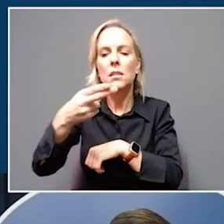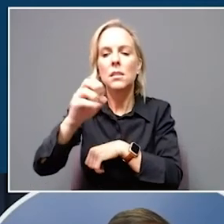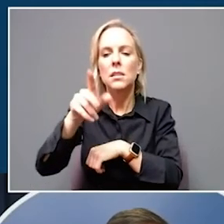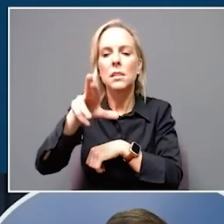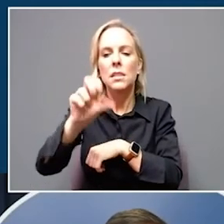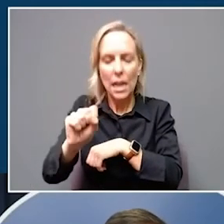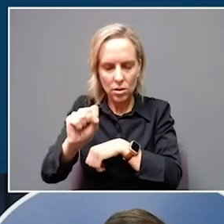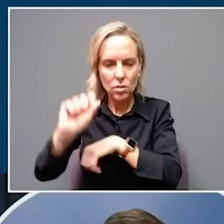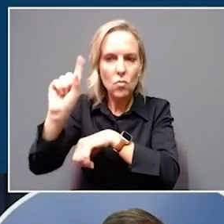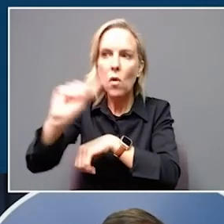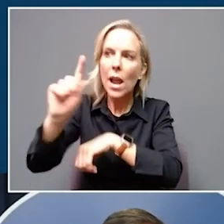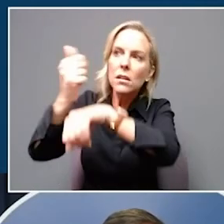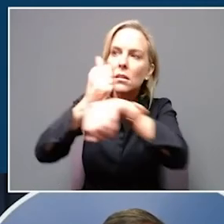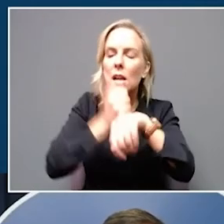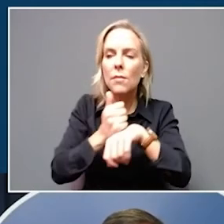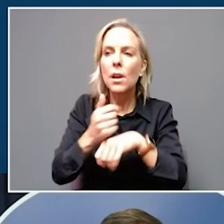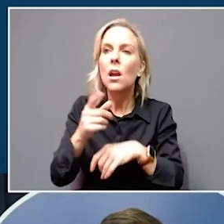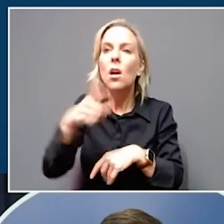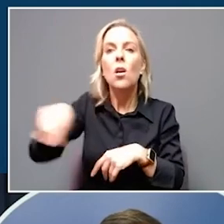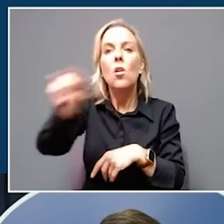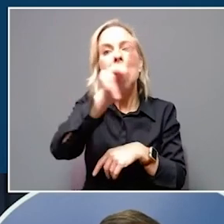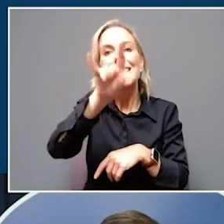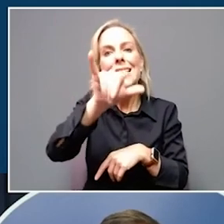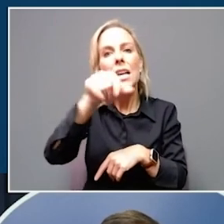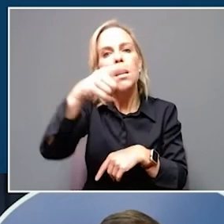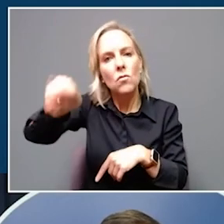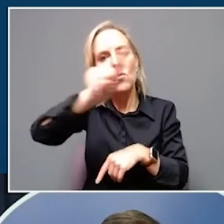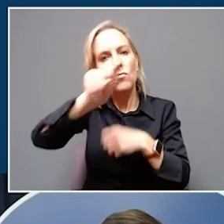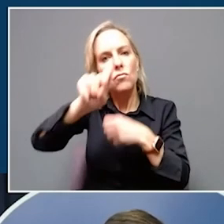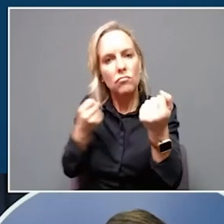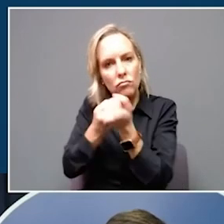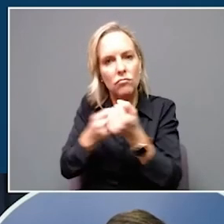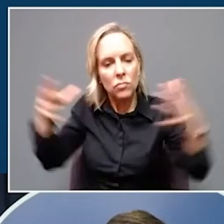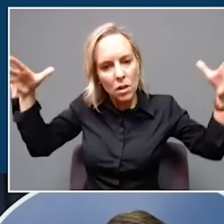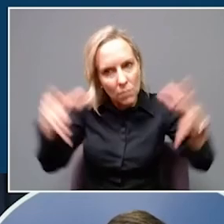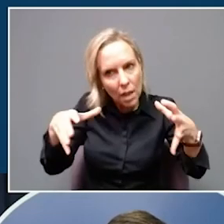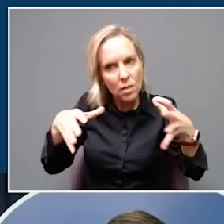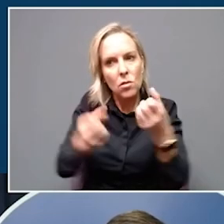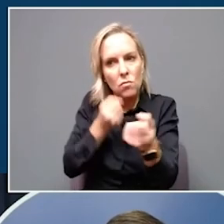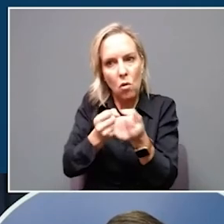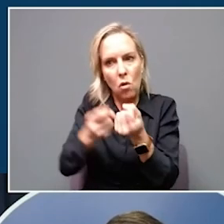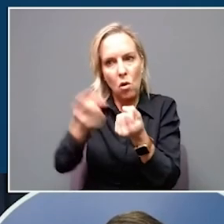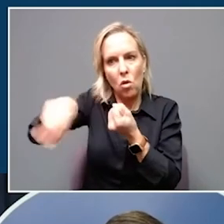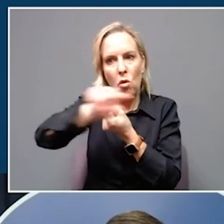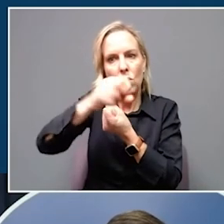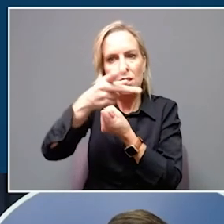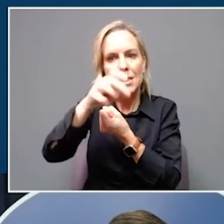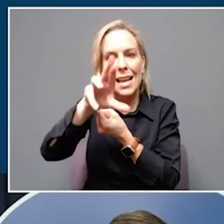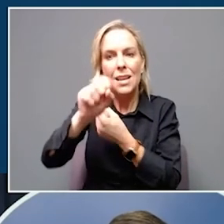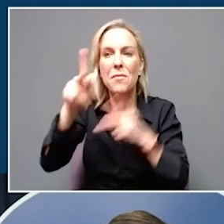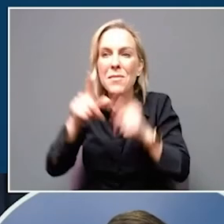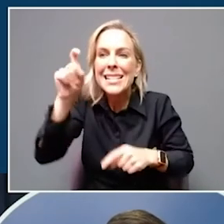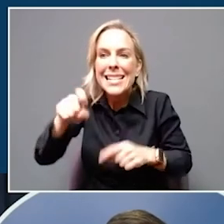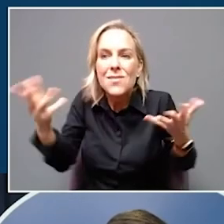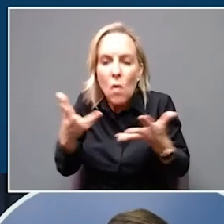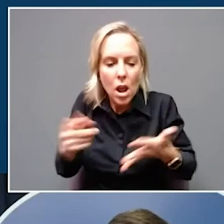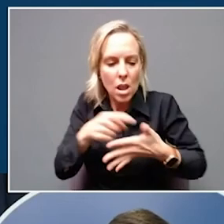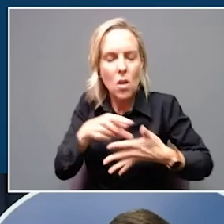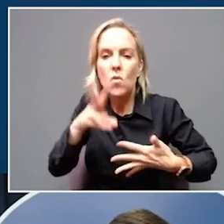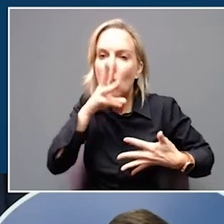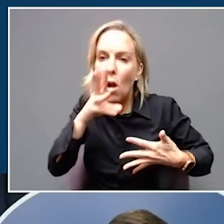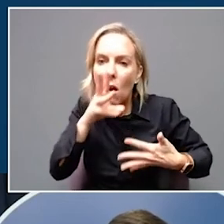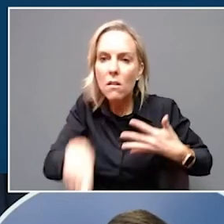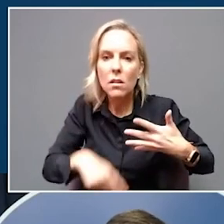Kentuckians to come together and to support those shelters. What people are going to need are water and